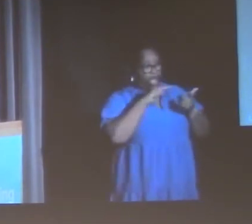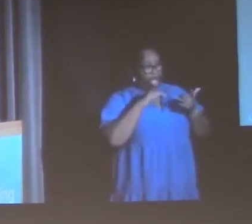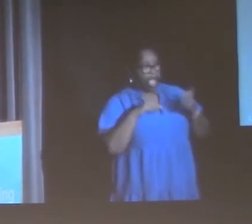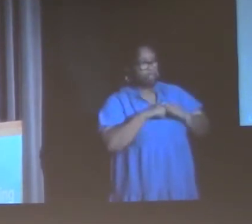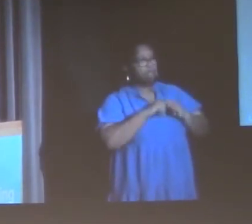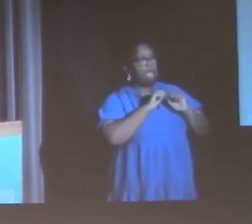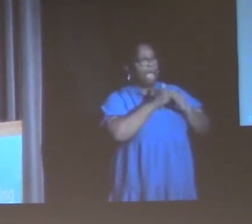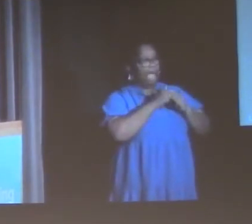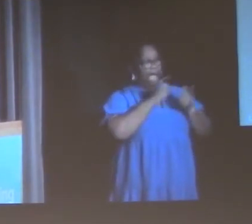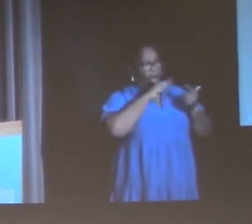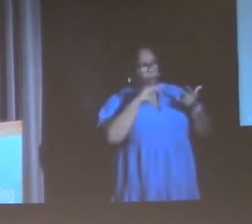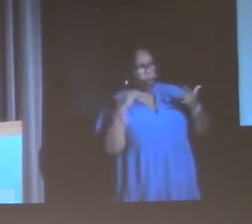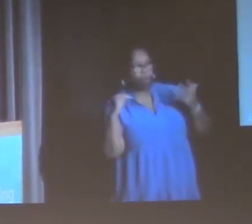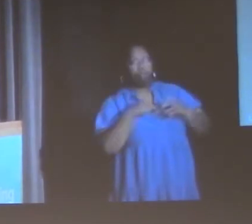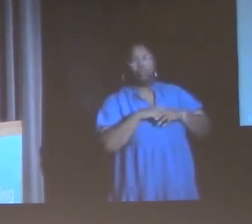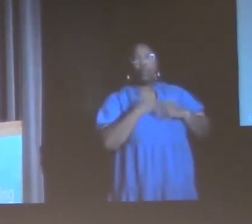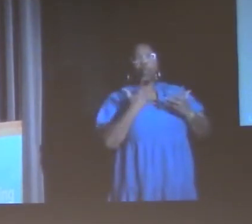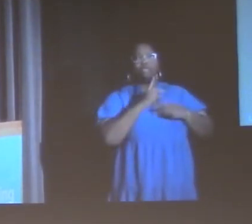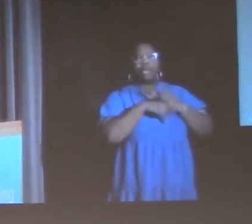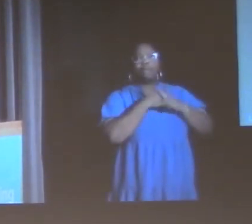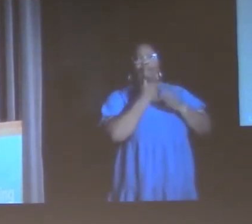out.